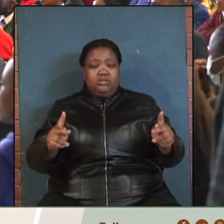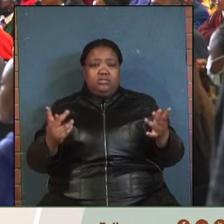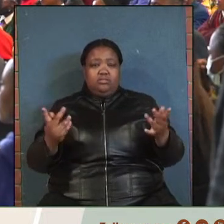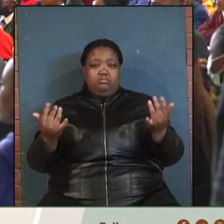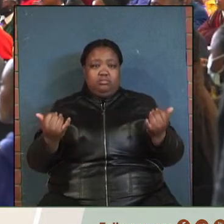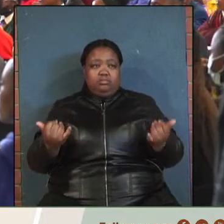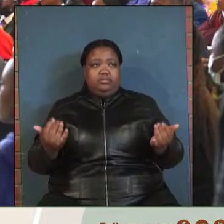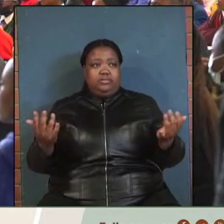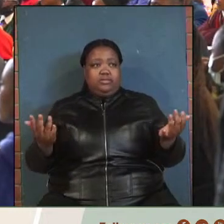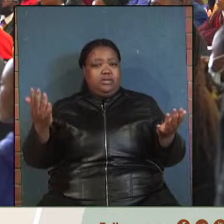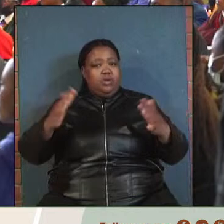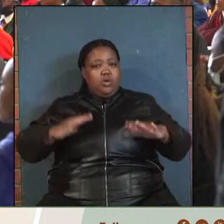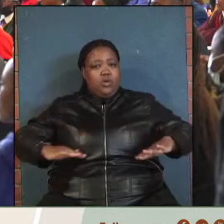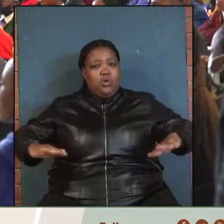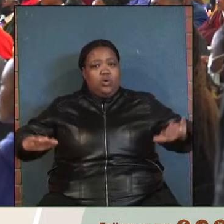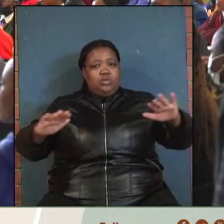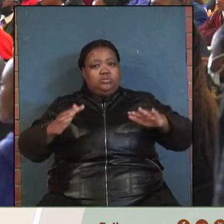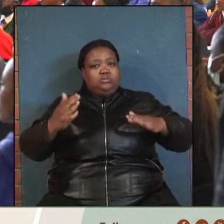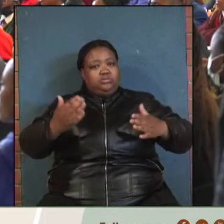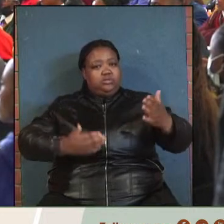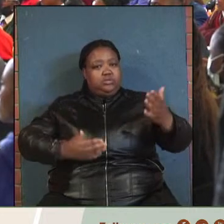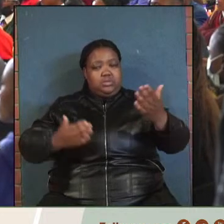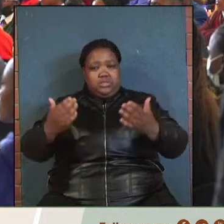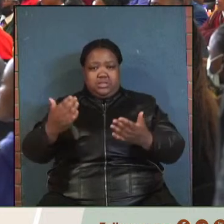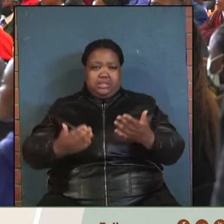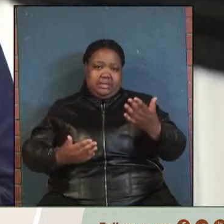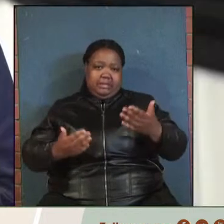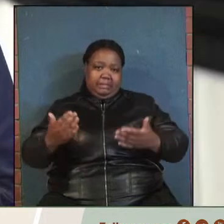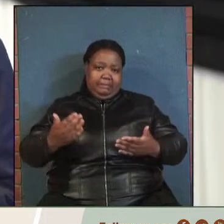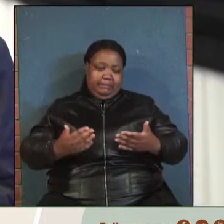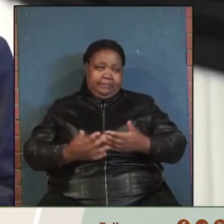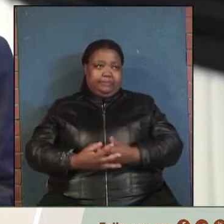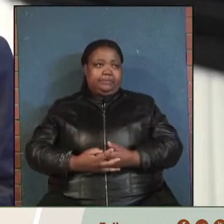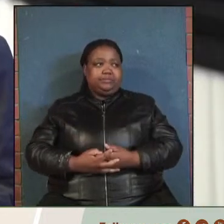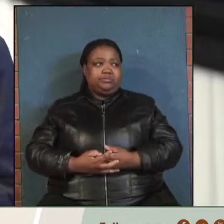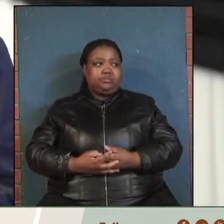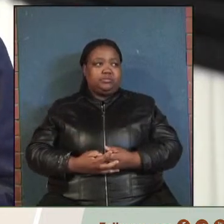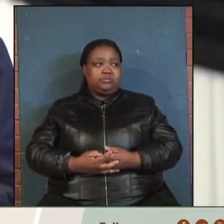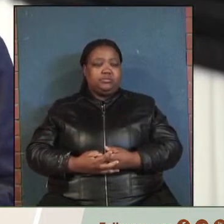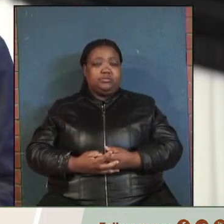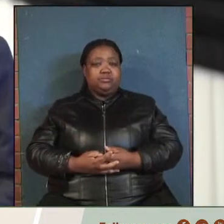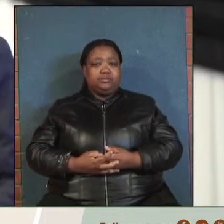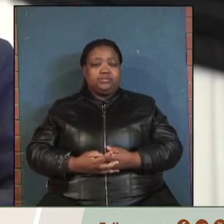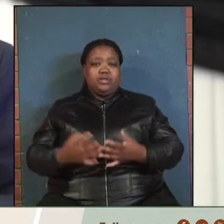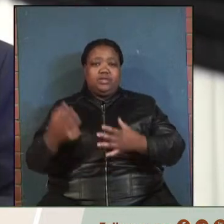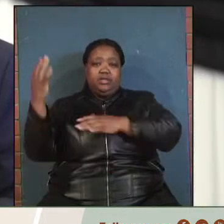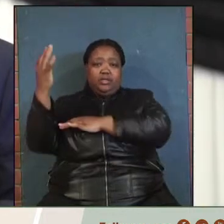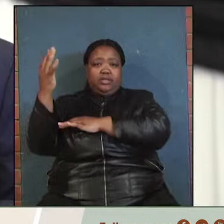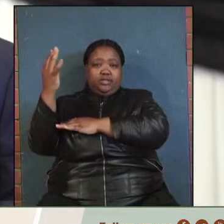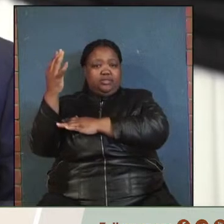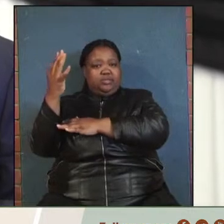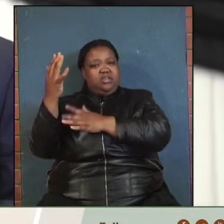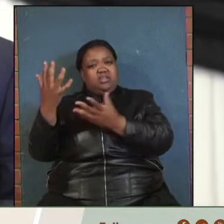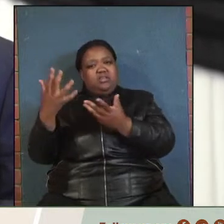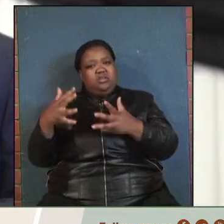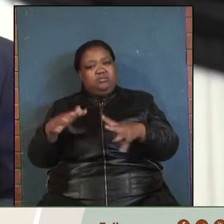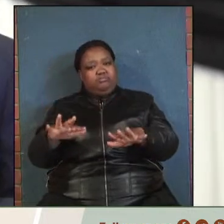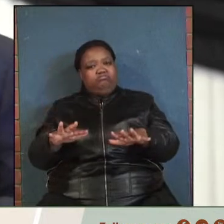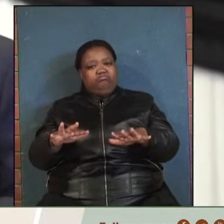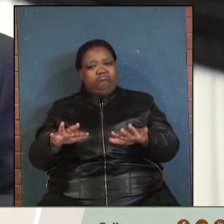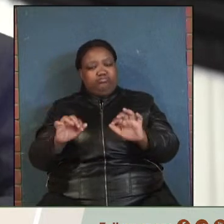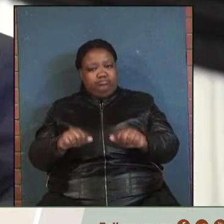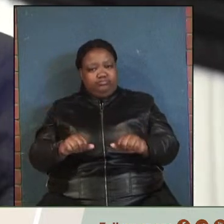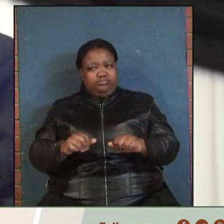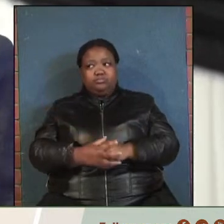welcome everybody in this House. As the Speaker has articulated,